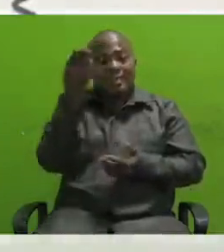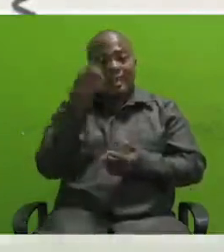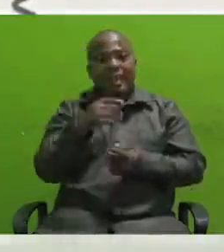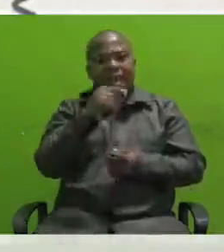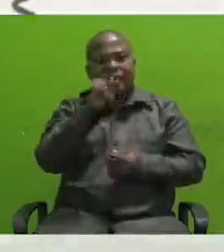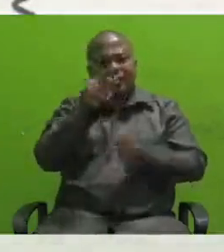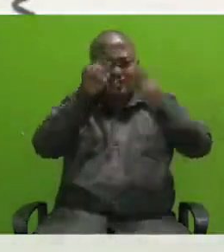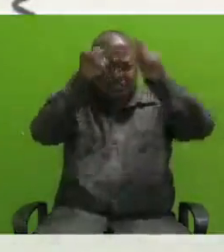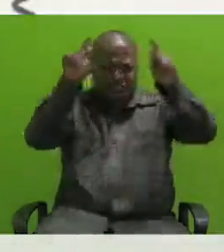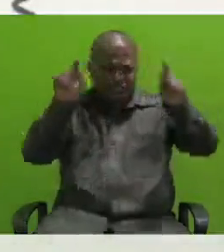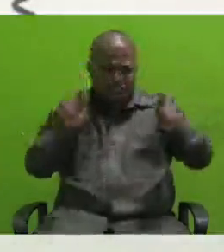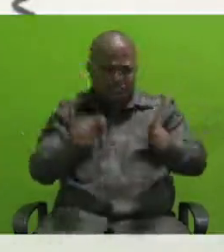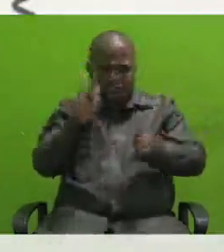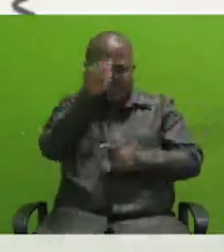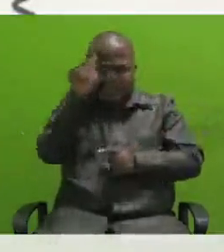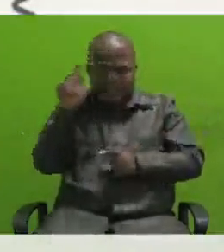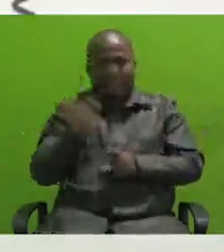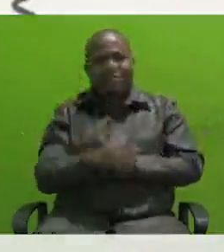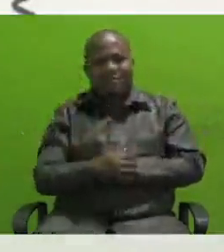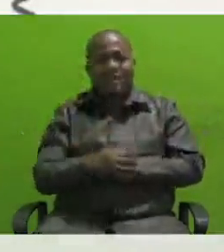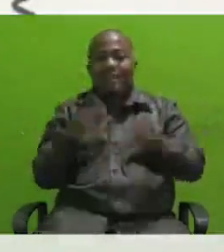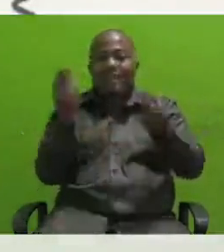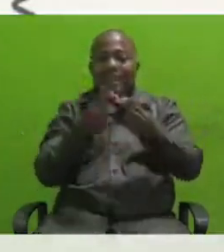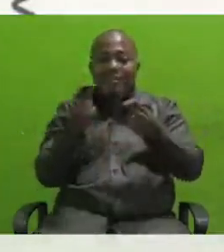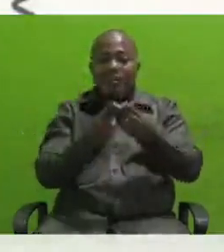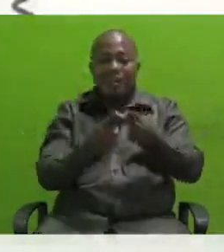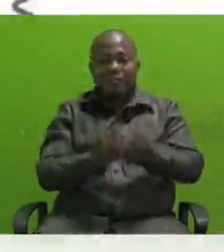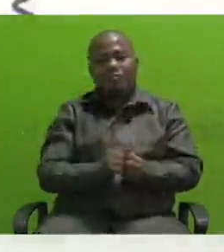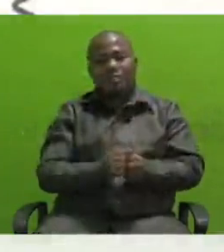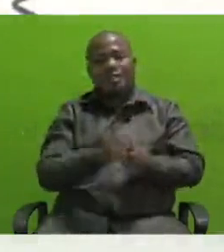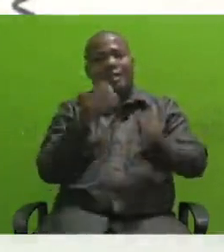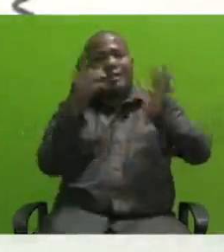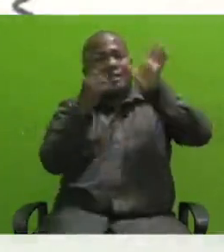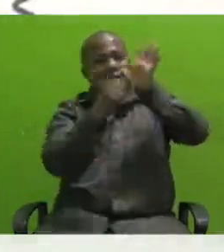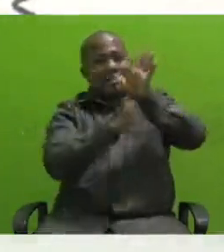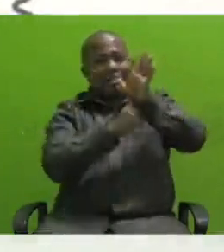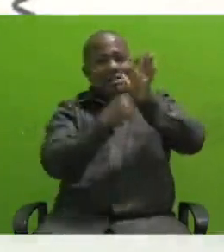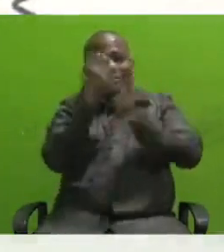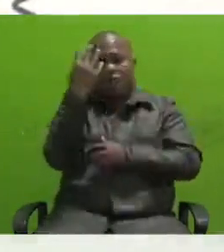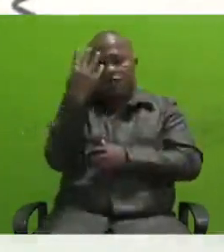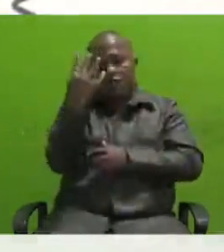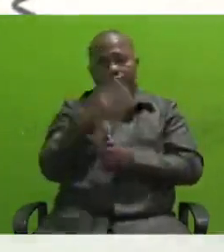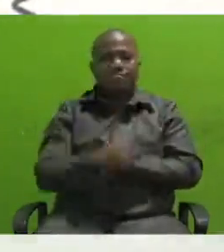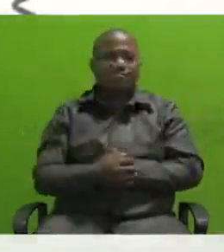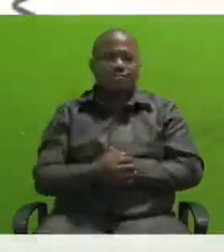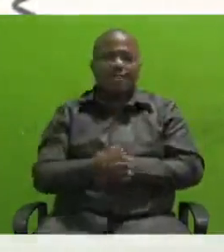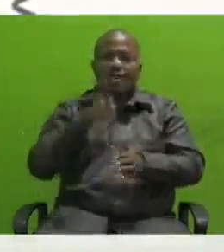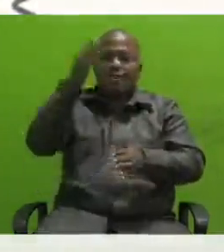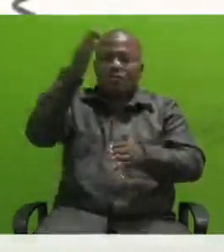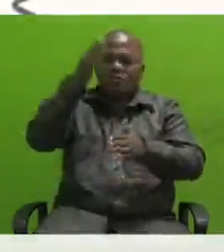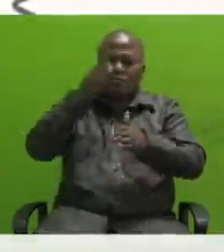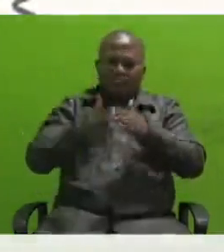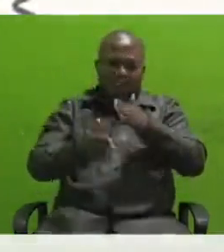of the value here, which is 64. And